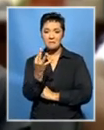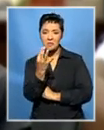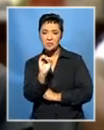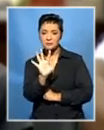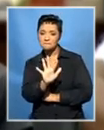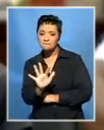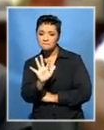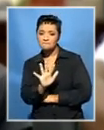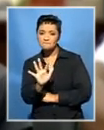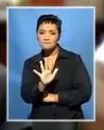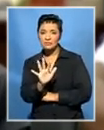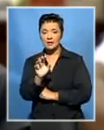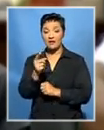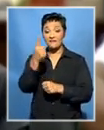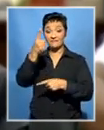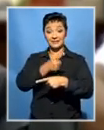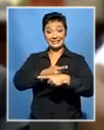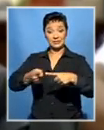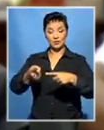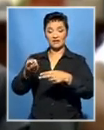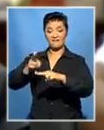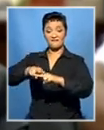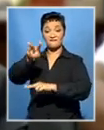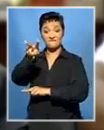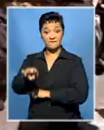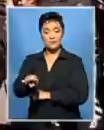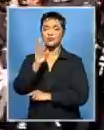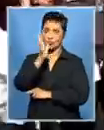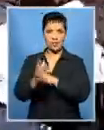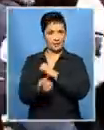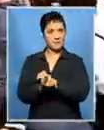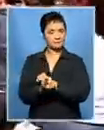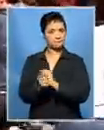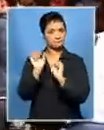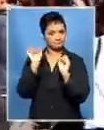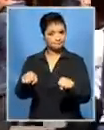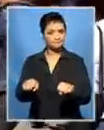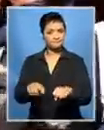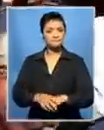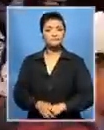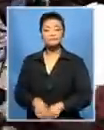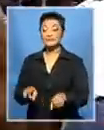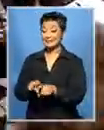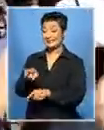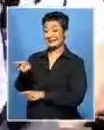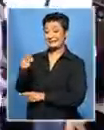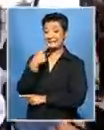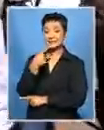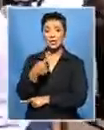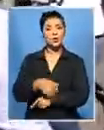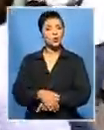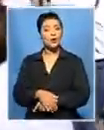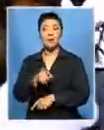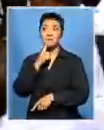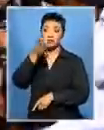towards somewhere in February, it is going to be an issue. He also inferred that there was more behind